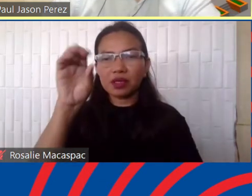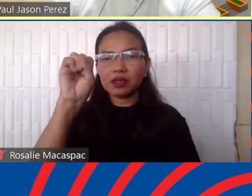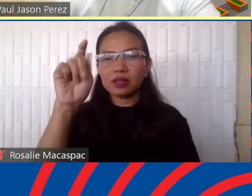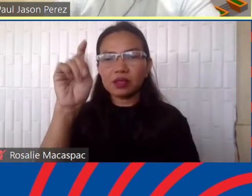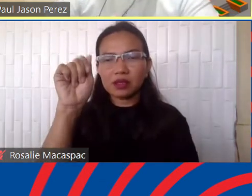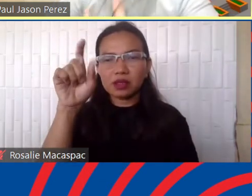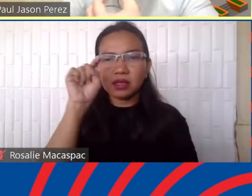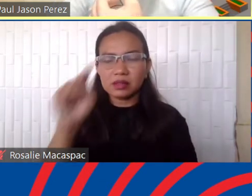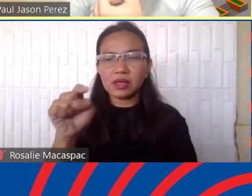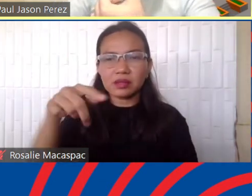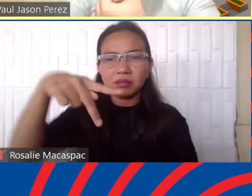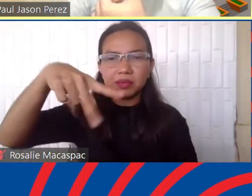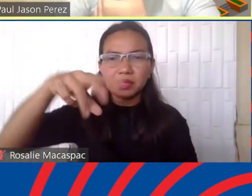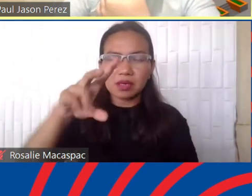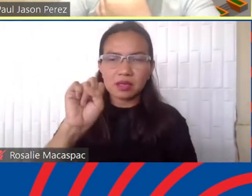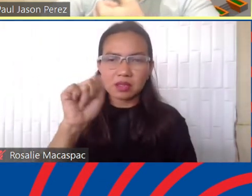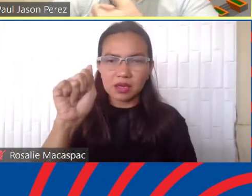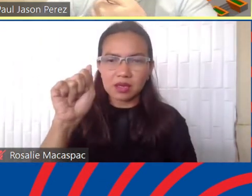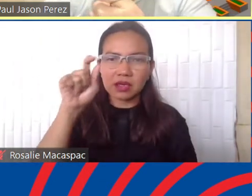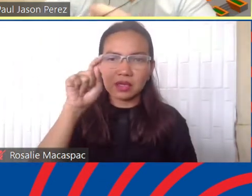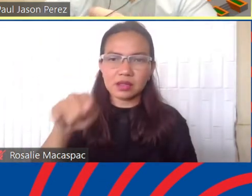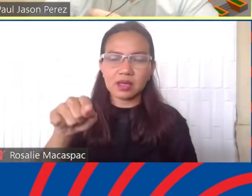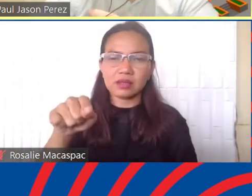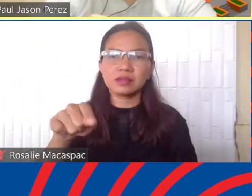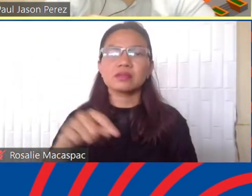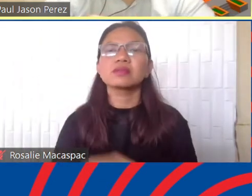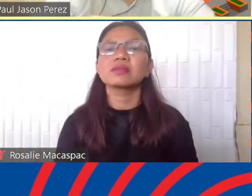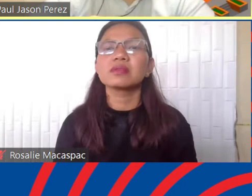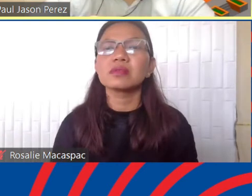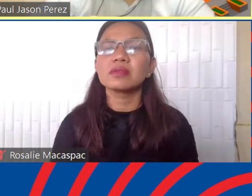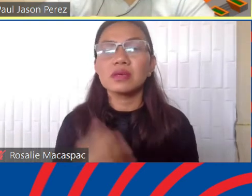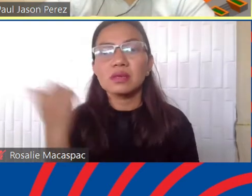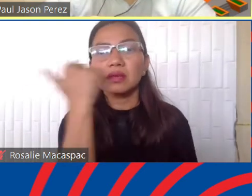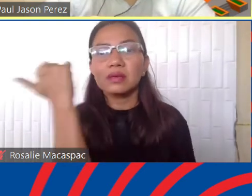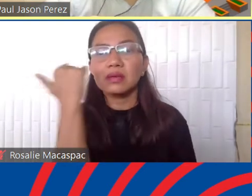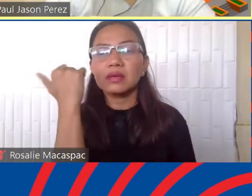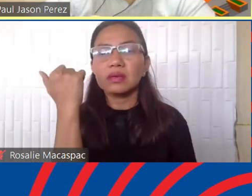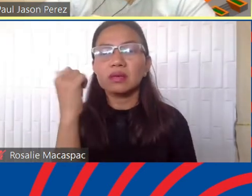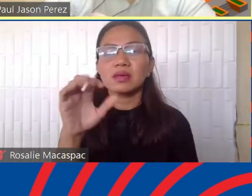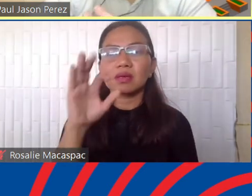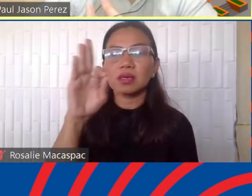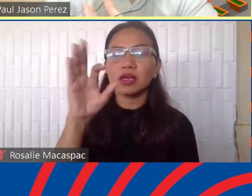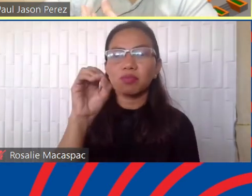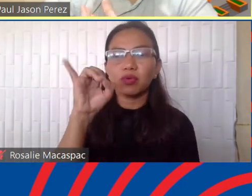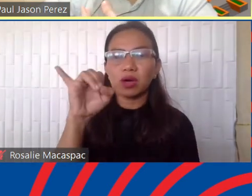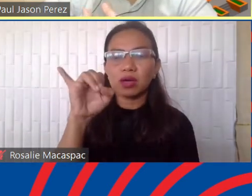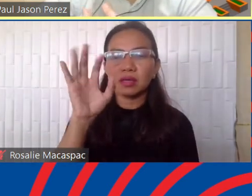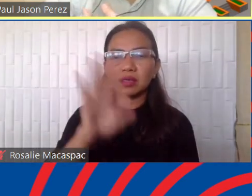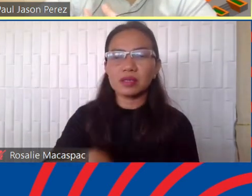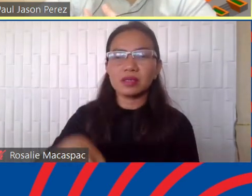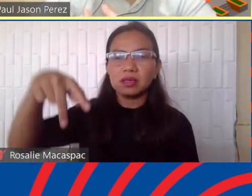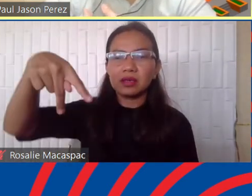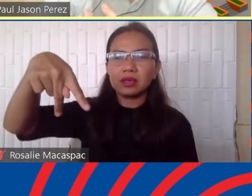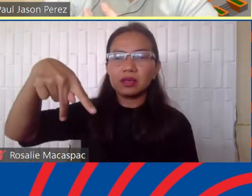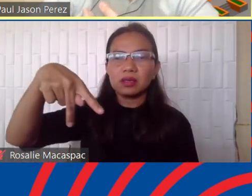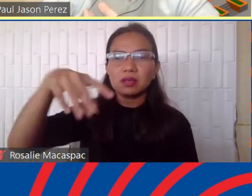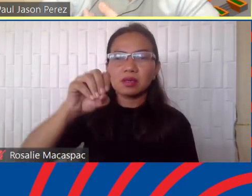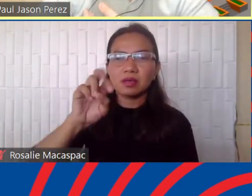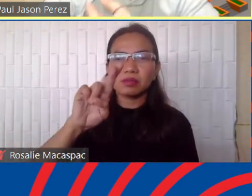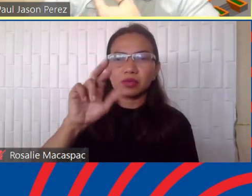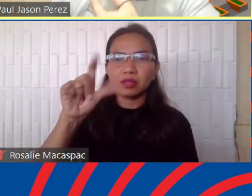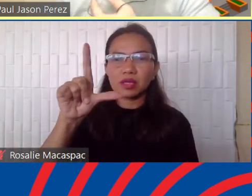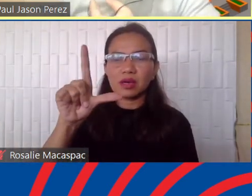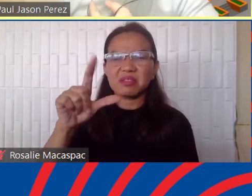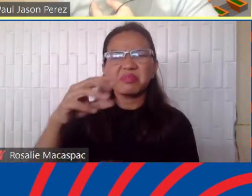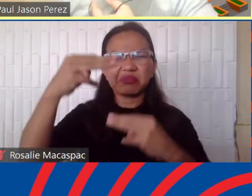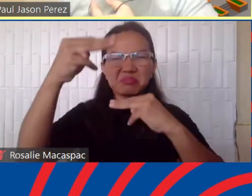openstat.psa.gov.ph. And then there's also the FOI portal, although I know that freedom of